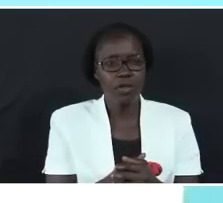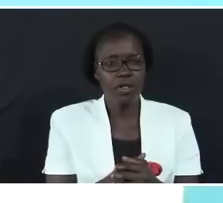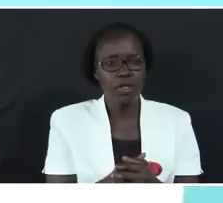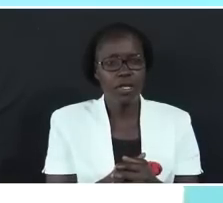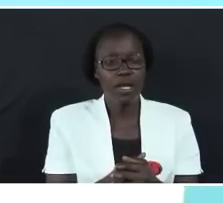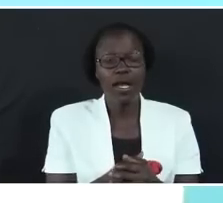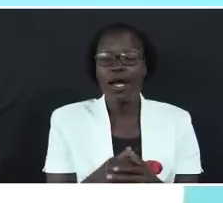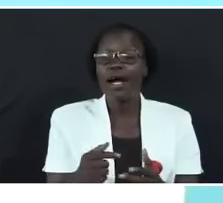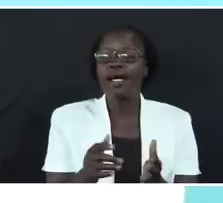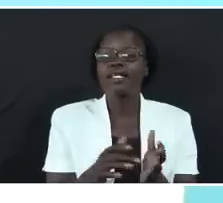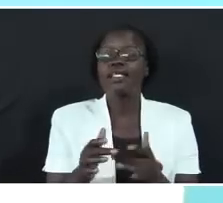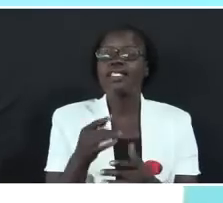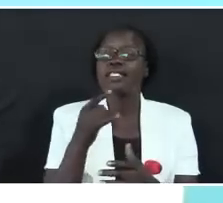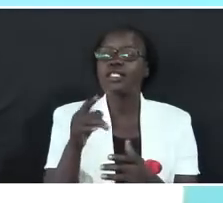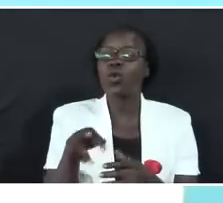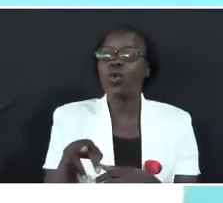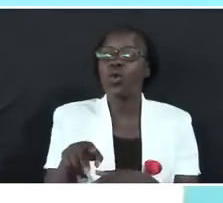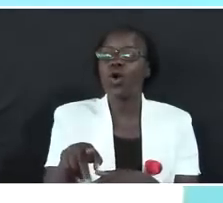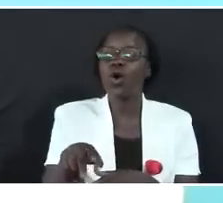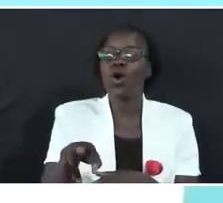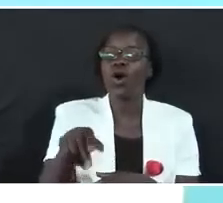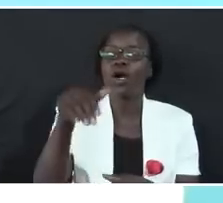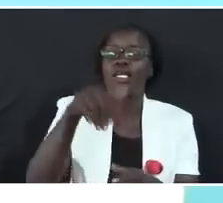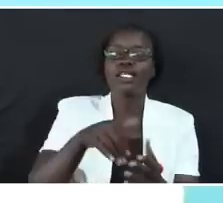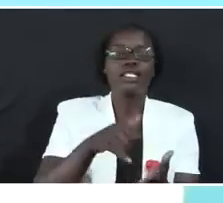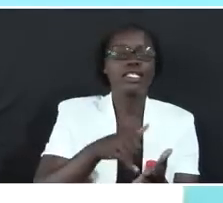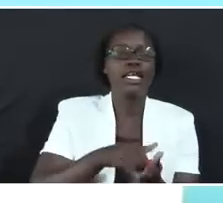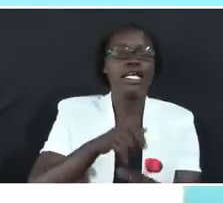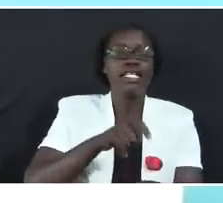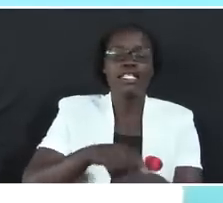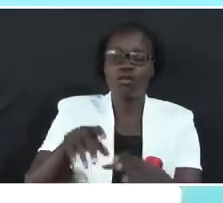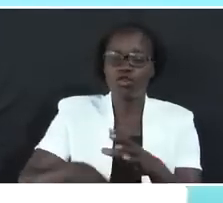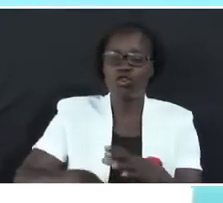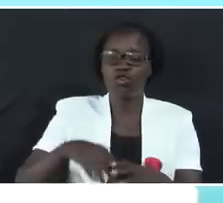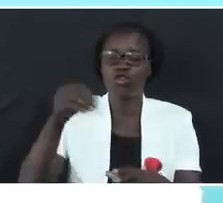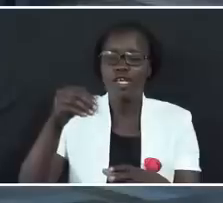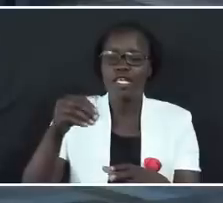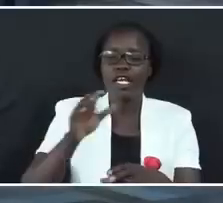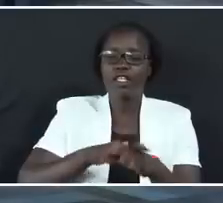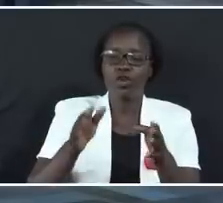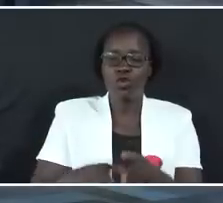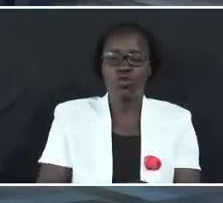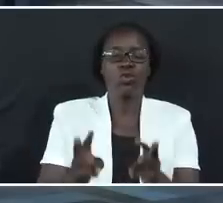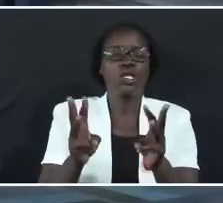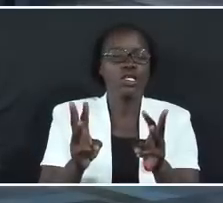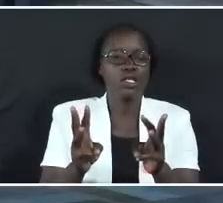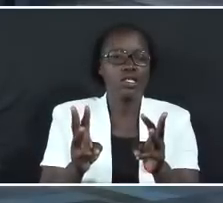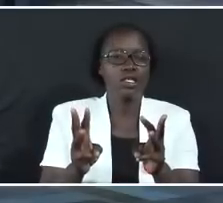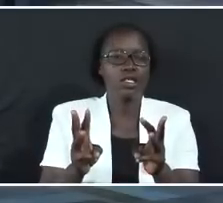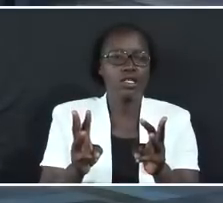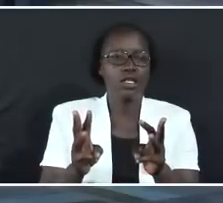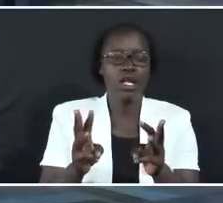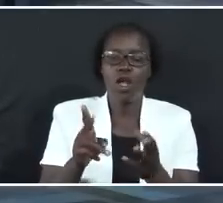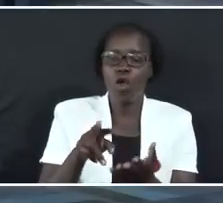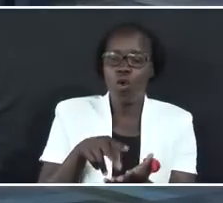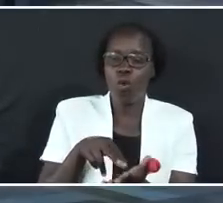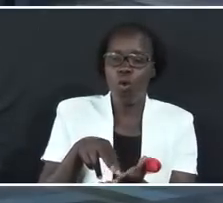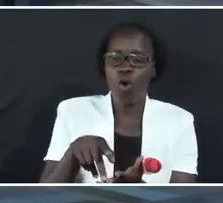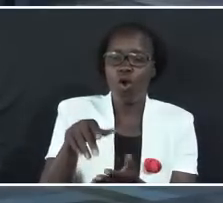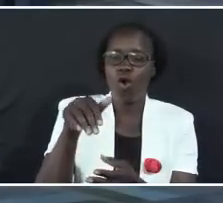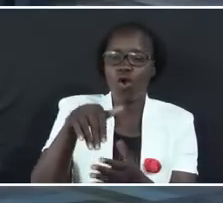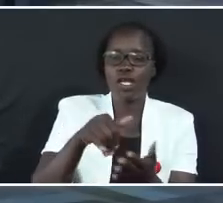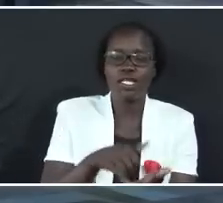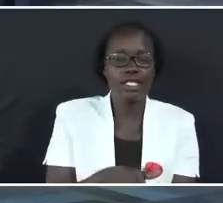And then it says, walk in it. Once you find the good way, walk in it.